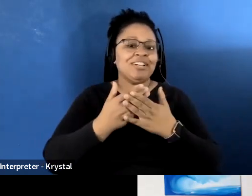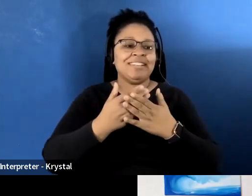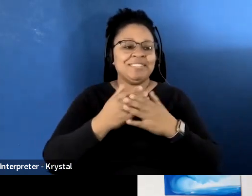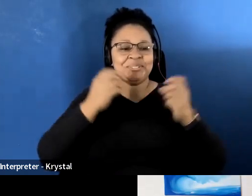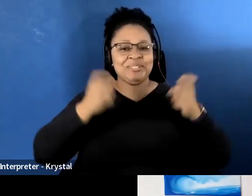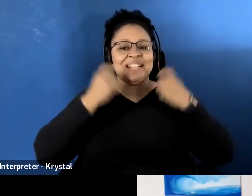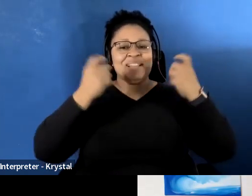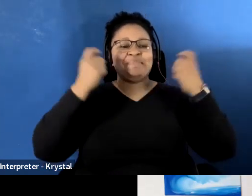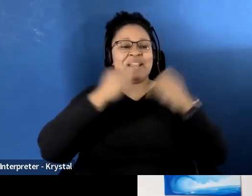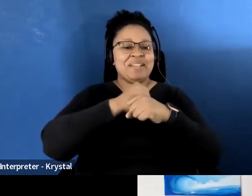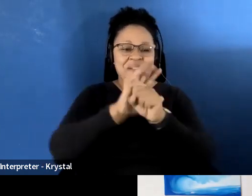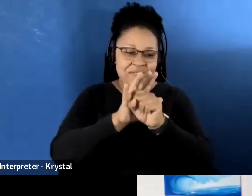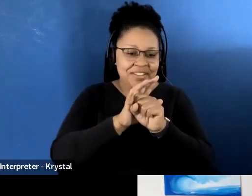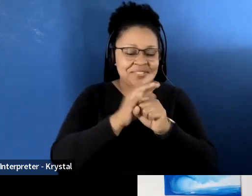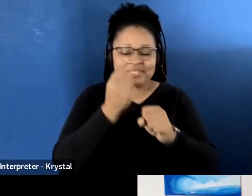something. That's what right.